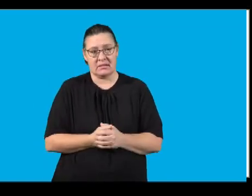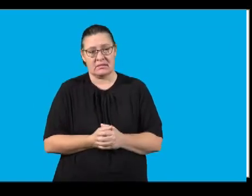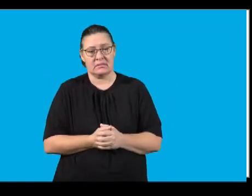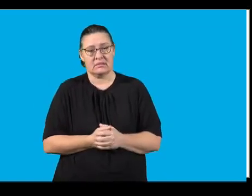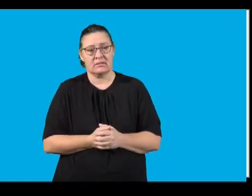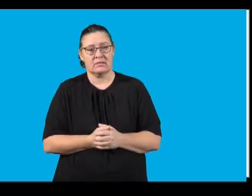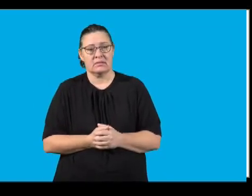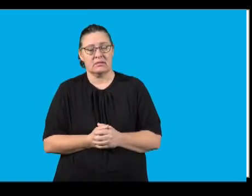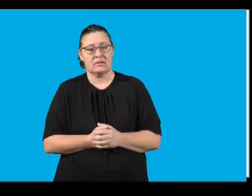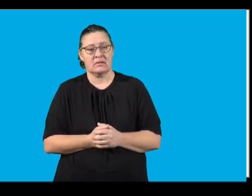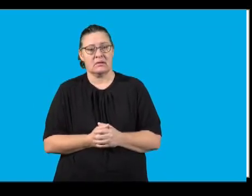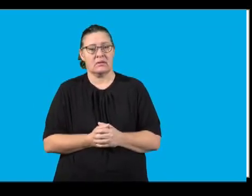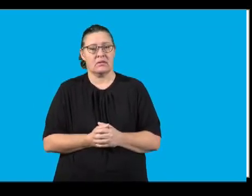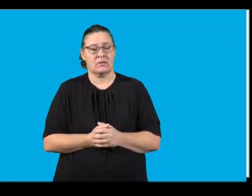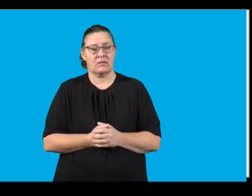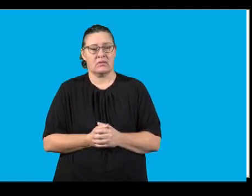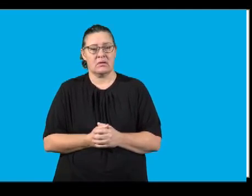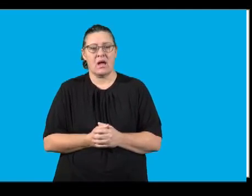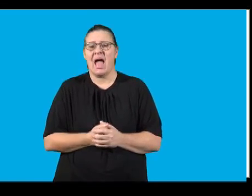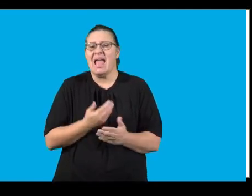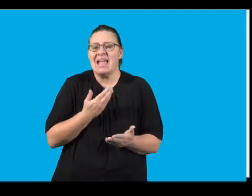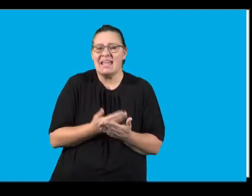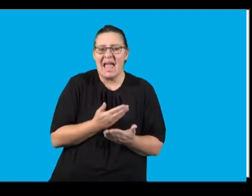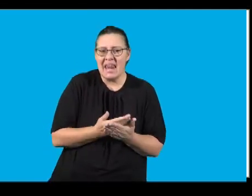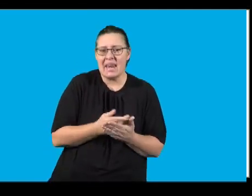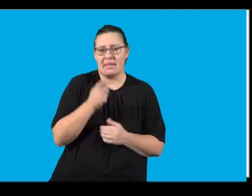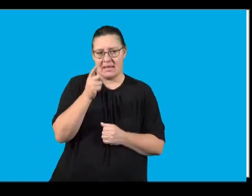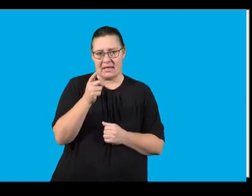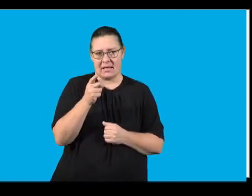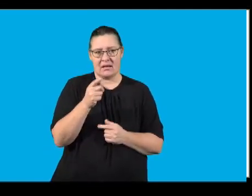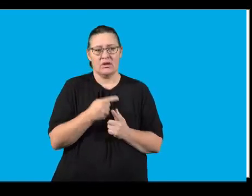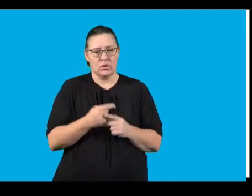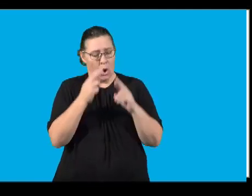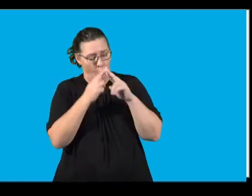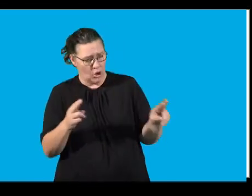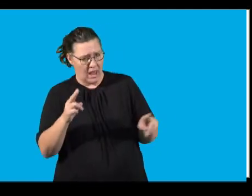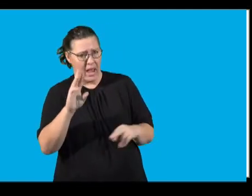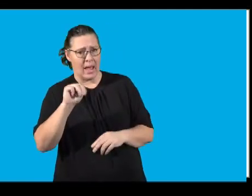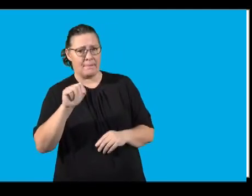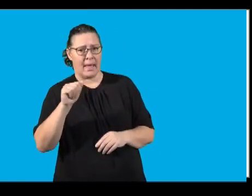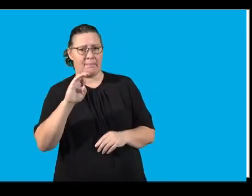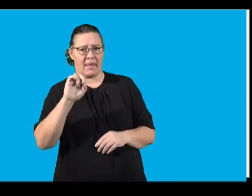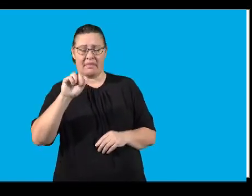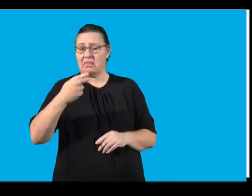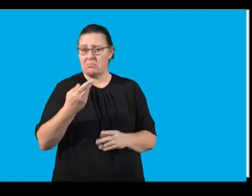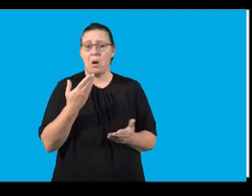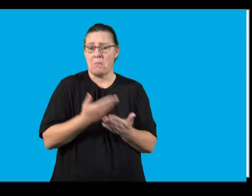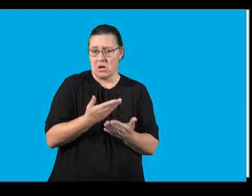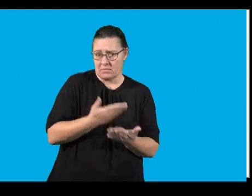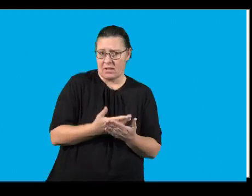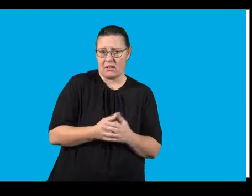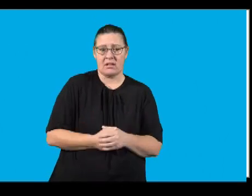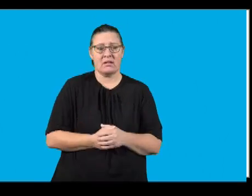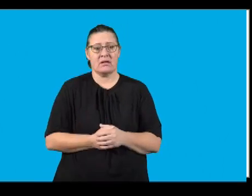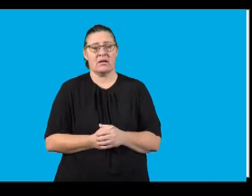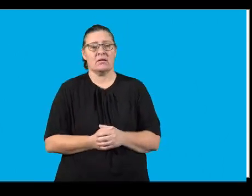there we see it could possibly be that one. To honor Macbeth? That sounds like a possibility as well. To go